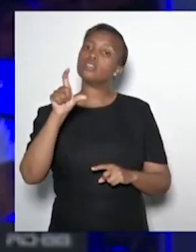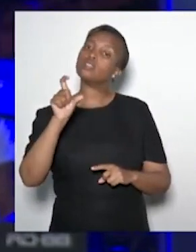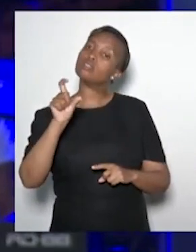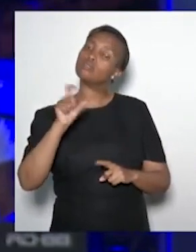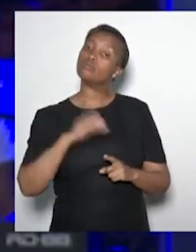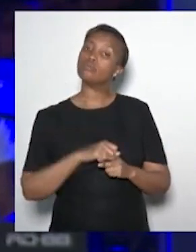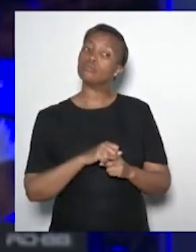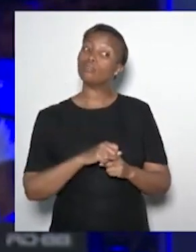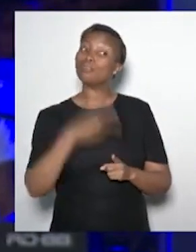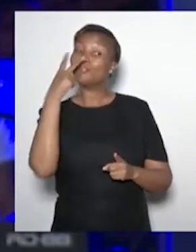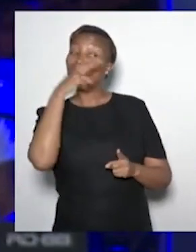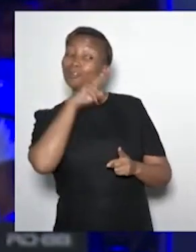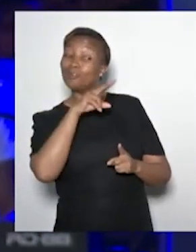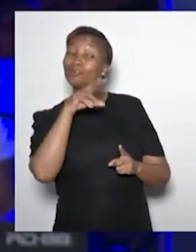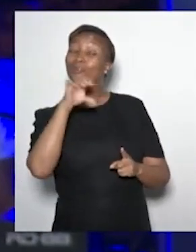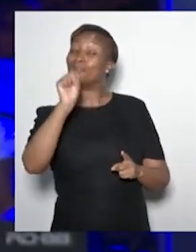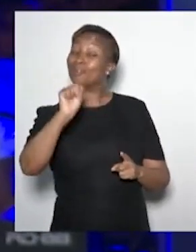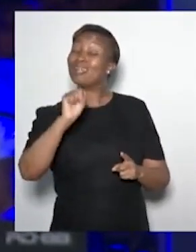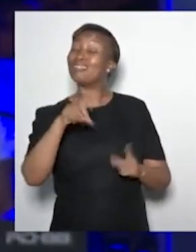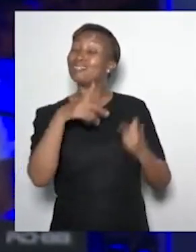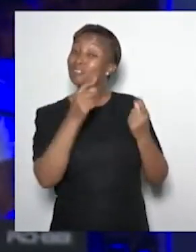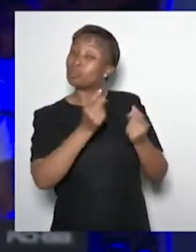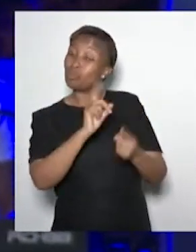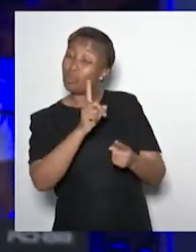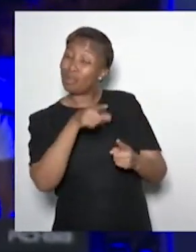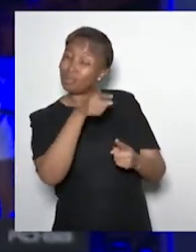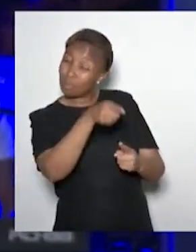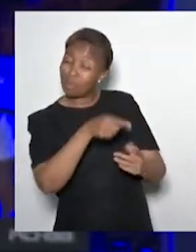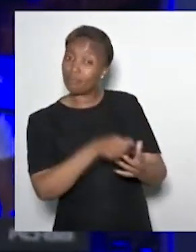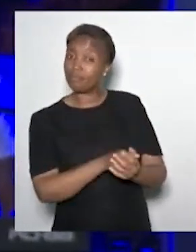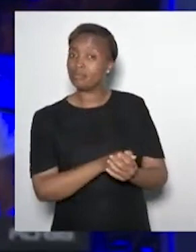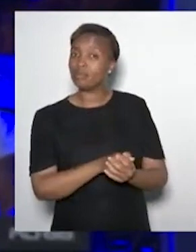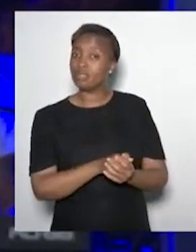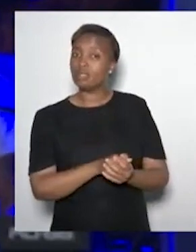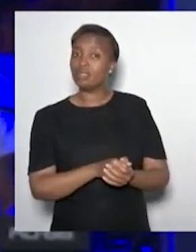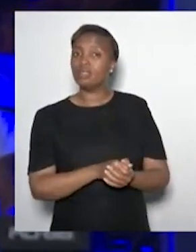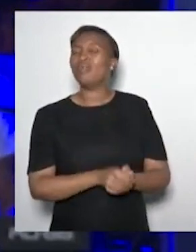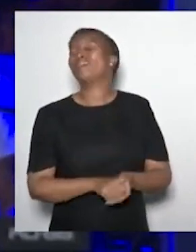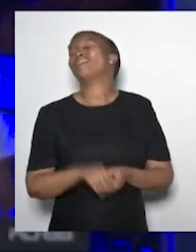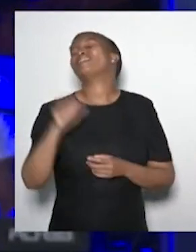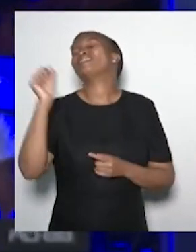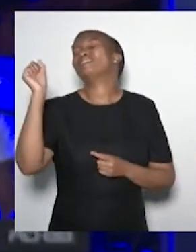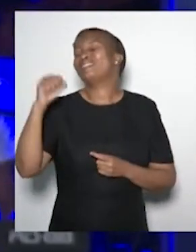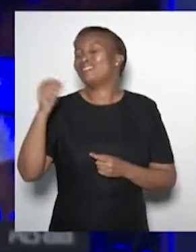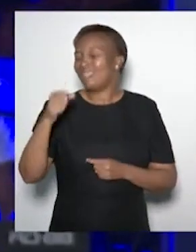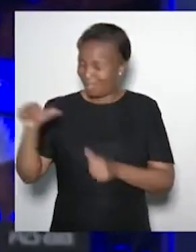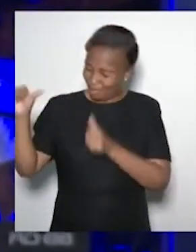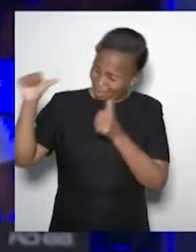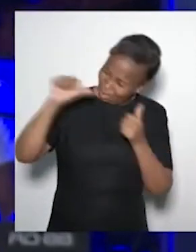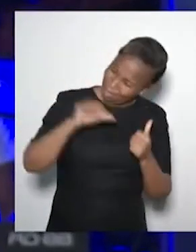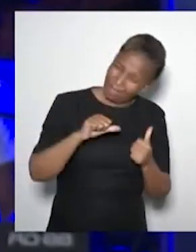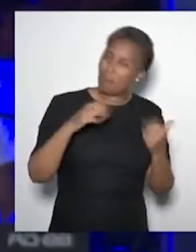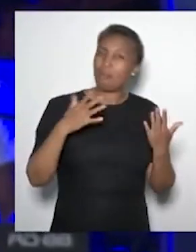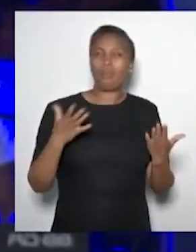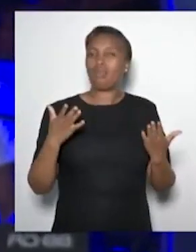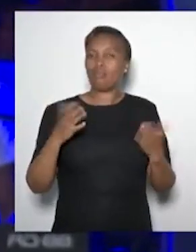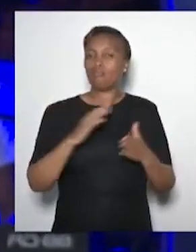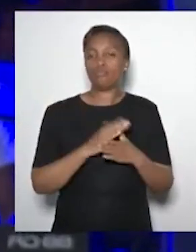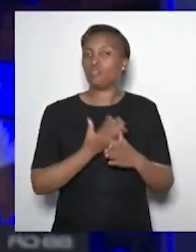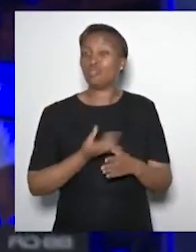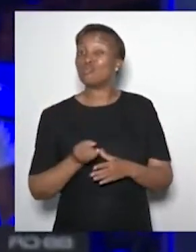And look what Spinks did to him. Although he regained. Because if